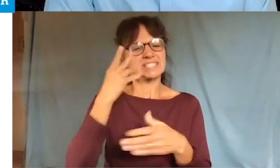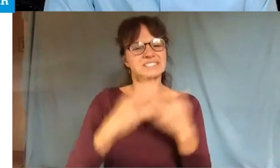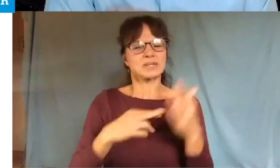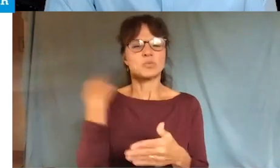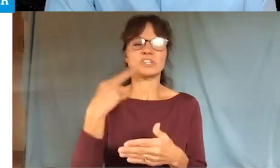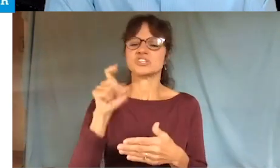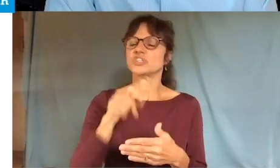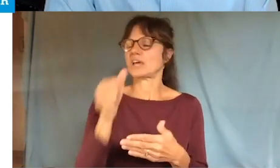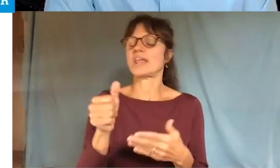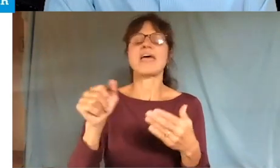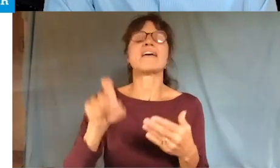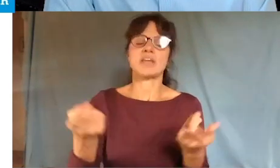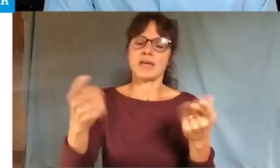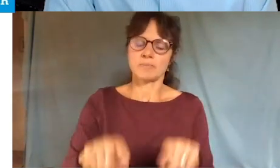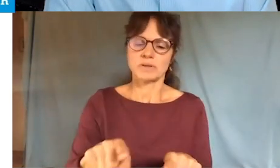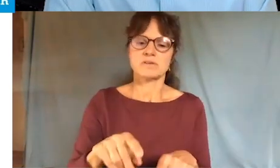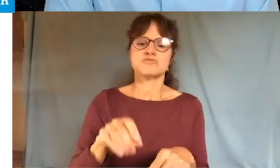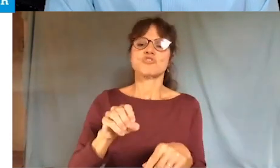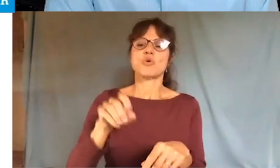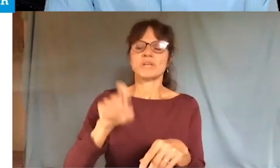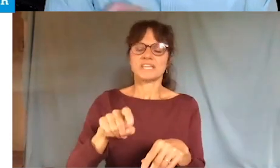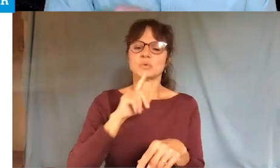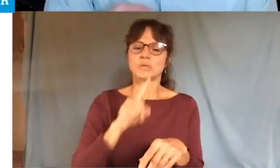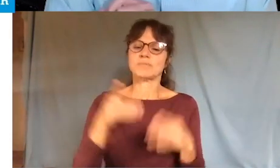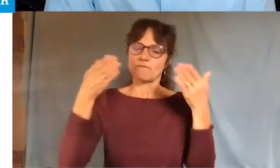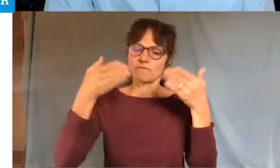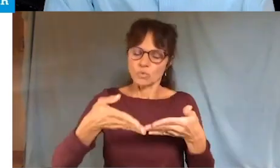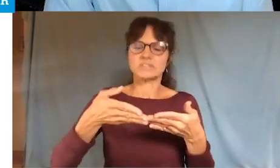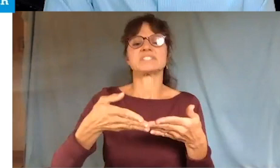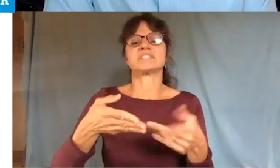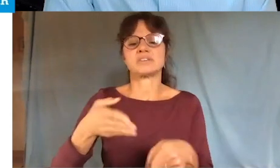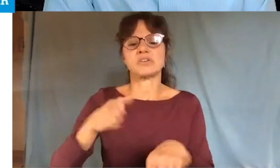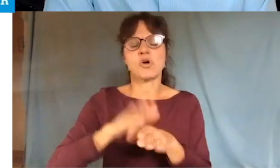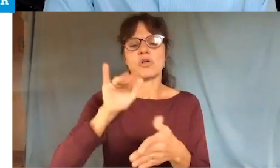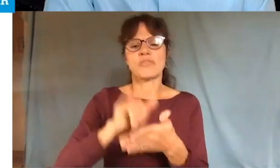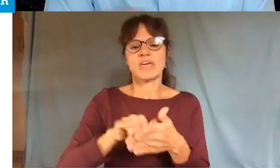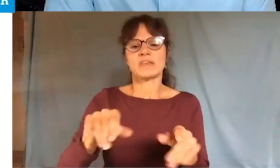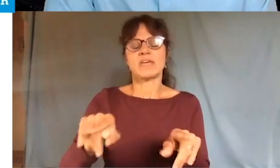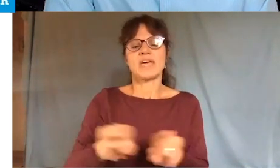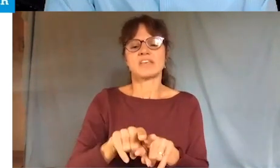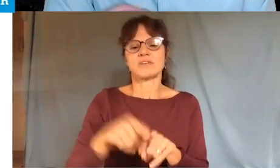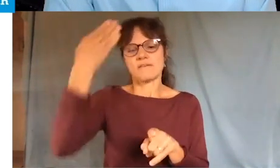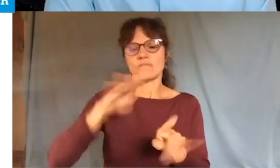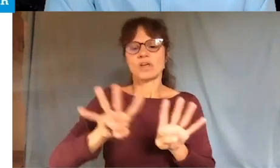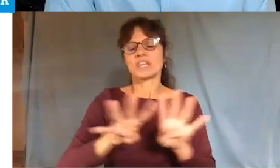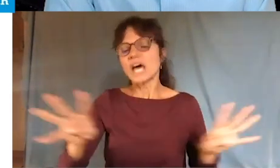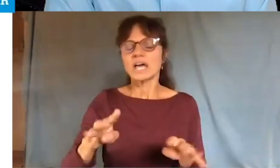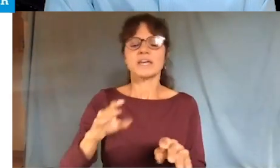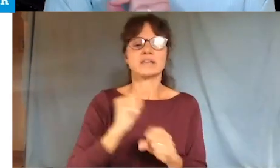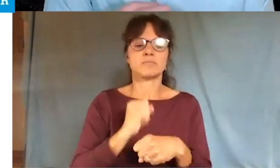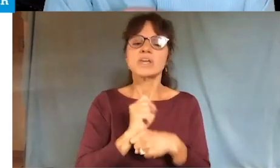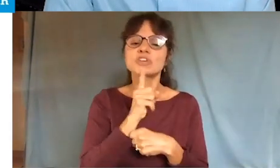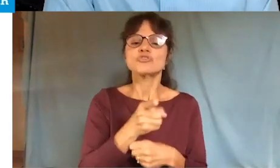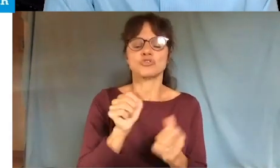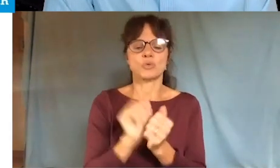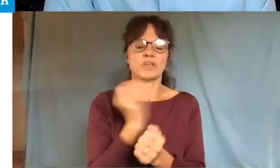shouldn't be there. So this is a place where I think we need to be on the front lines with this conversation and making sure that